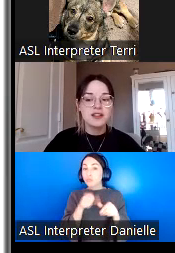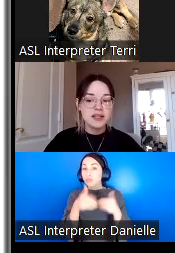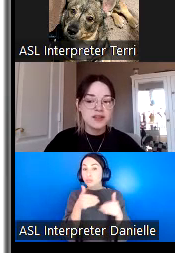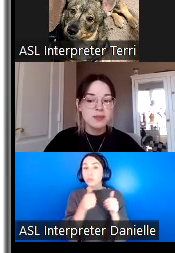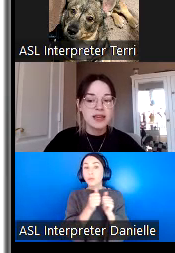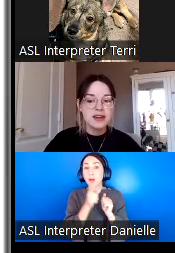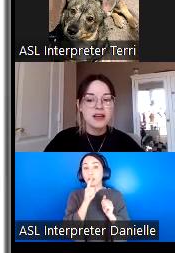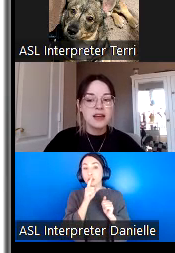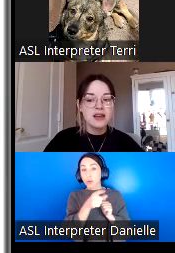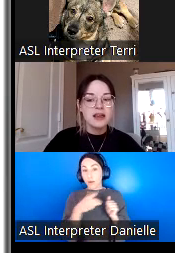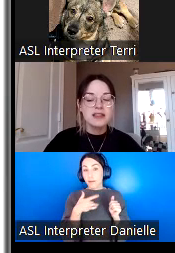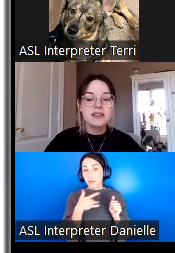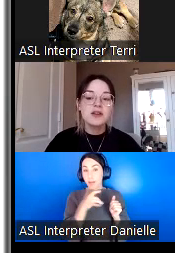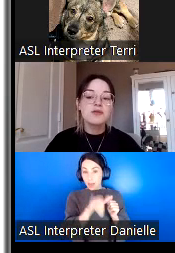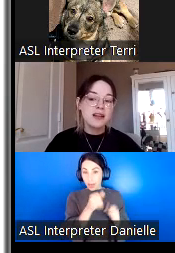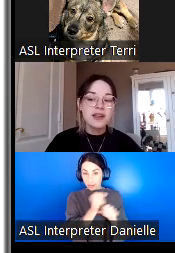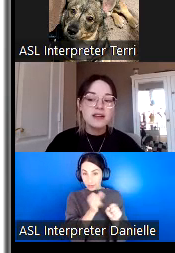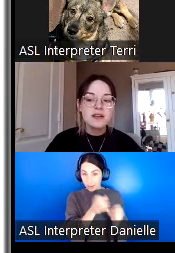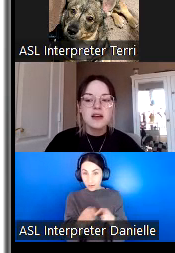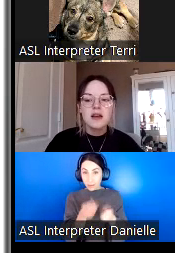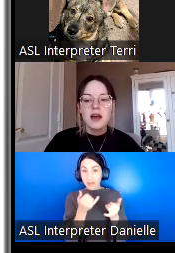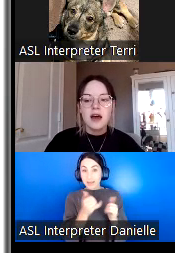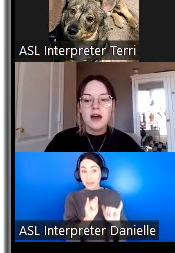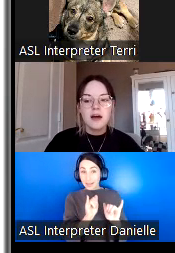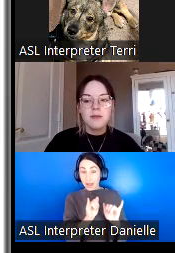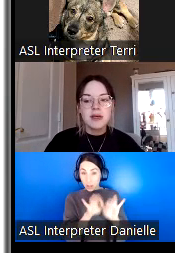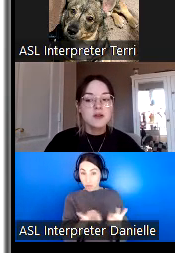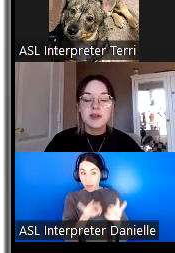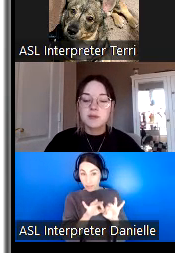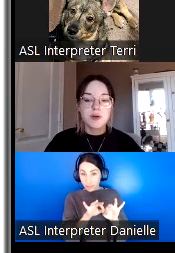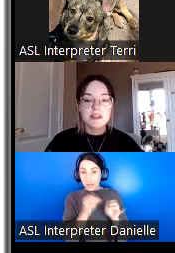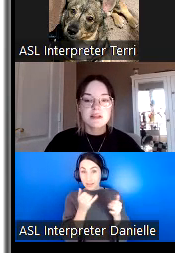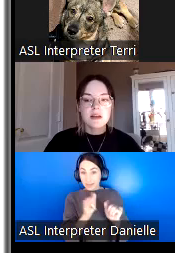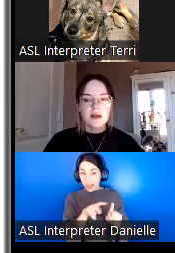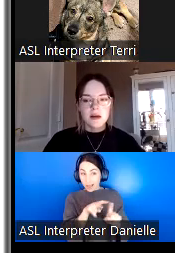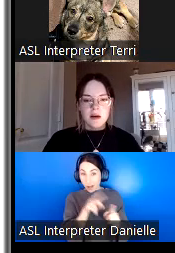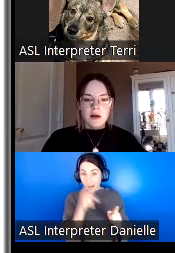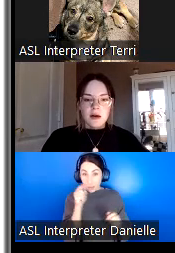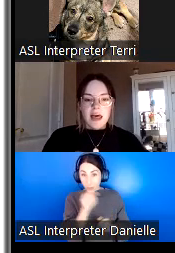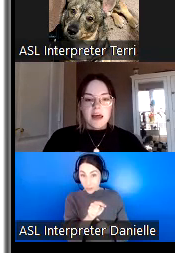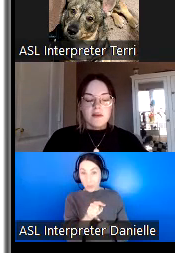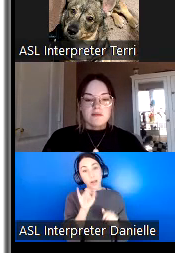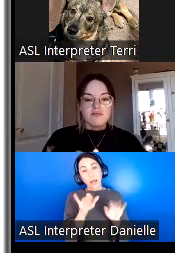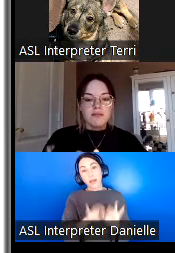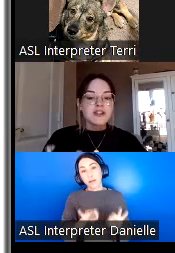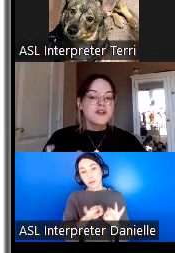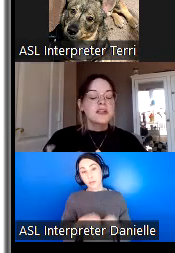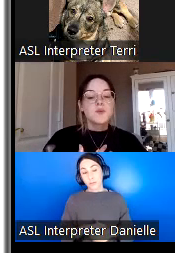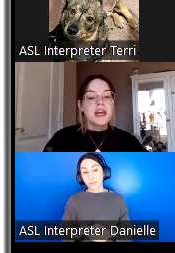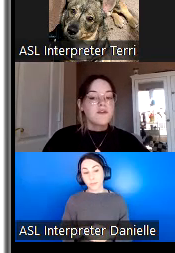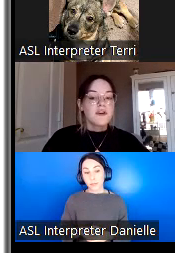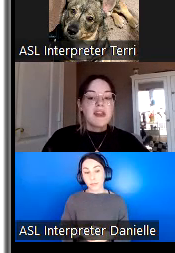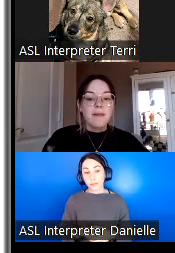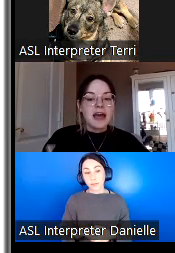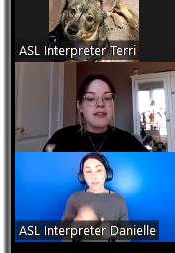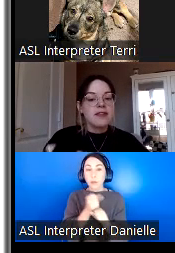feeling like their safety plan is still relevant, is always important. And make sure that